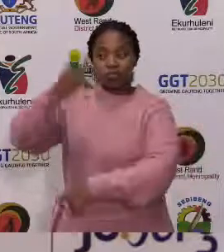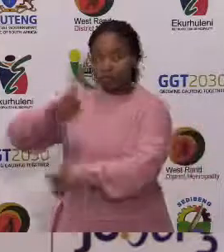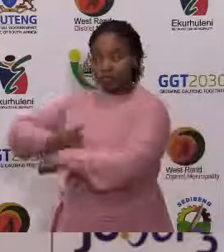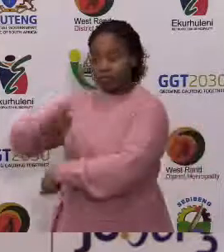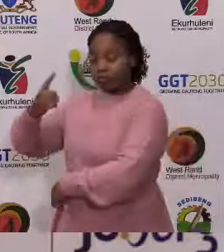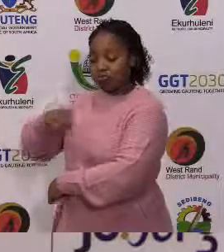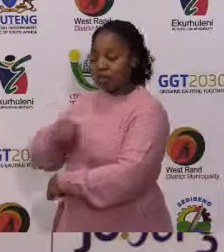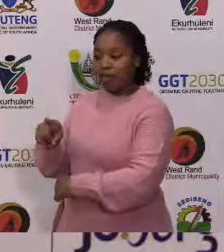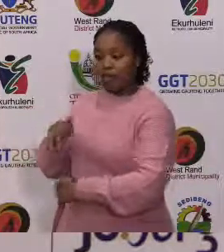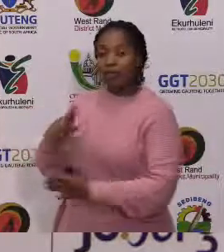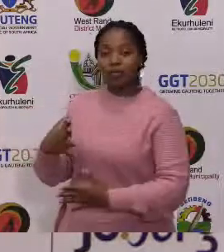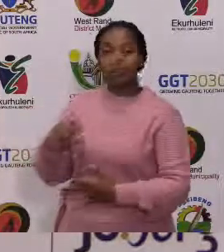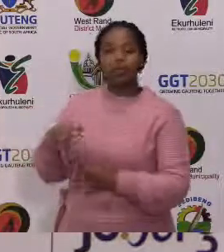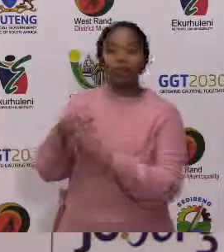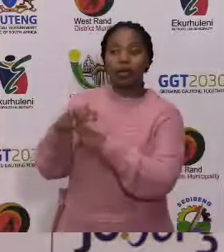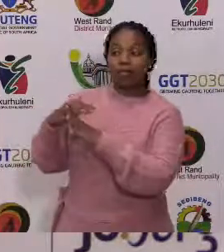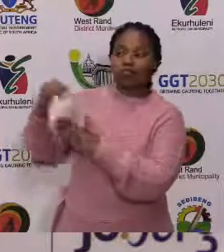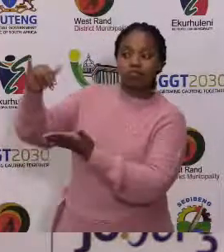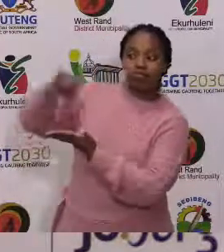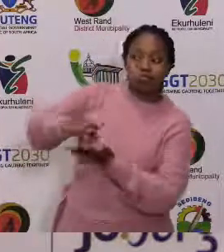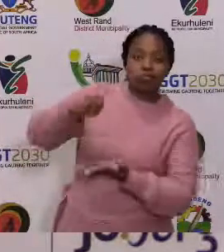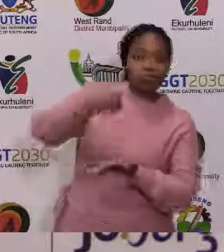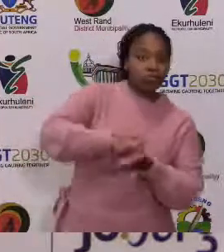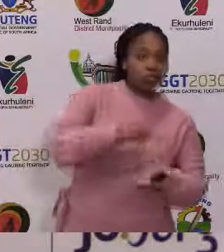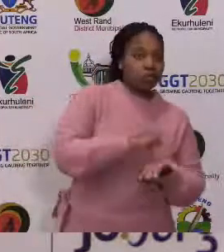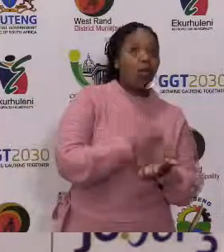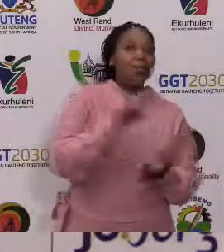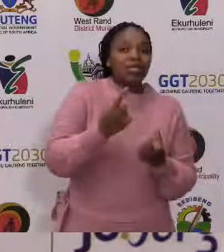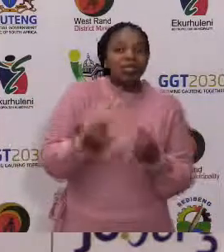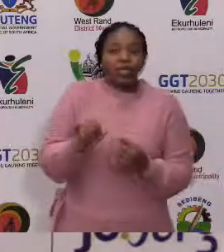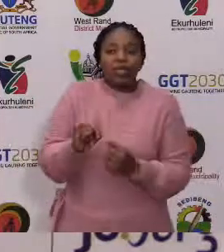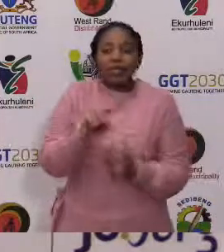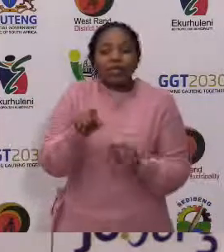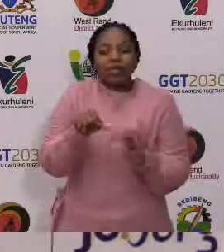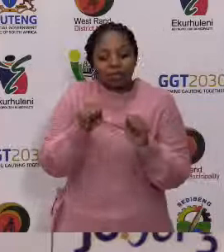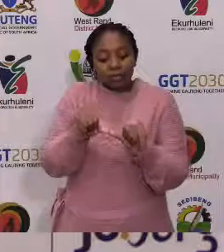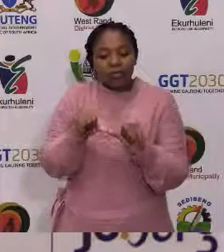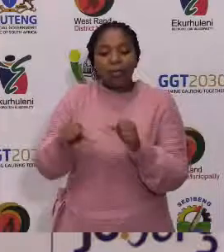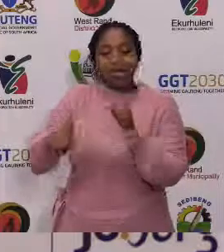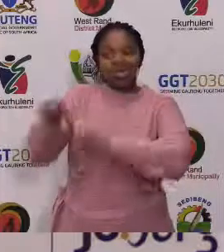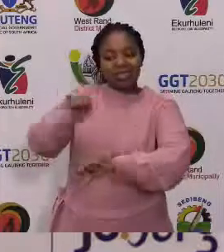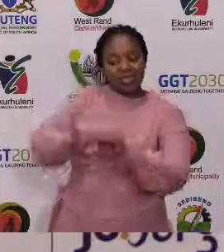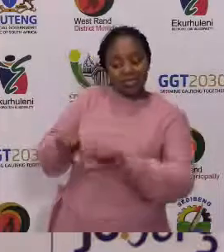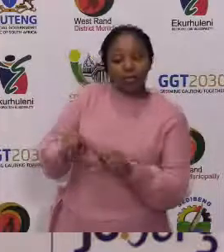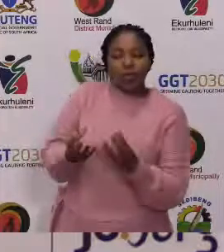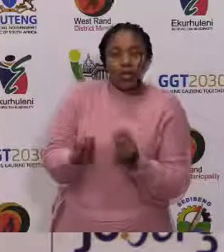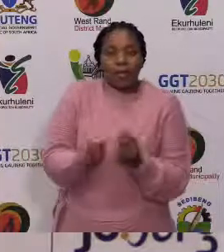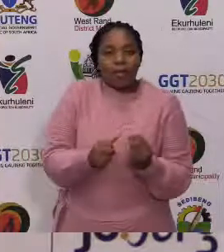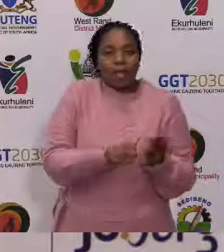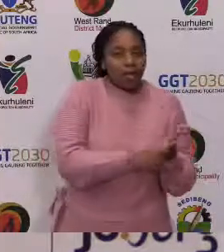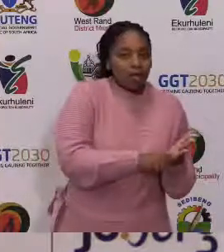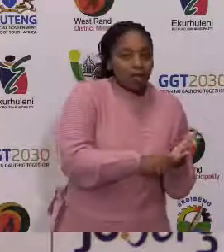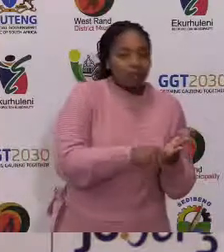have to do that, but it must be driven by science, it must be driven by numbers, it must be driven by indications